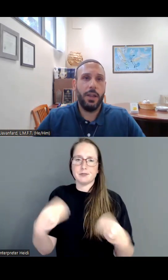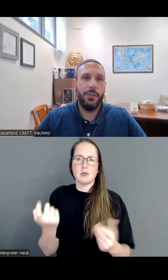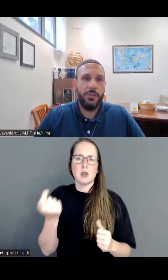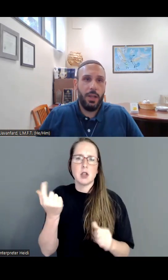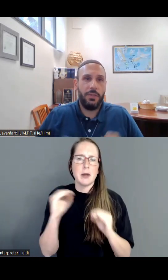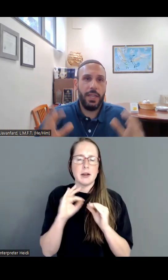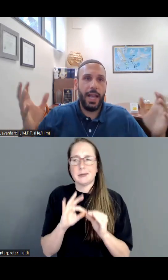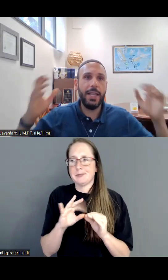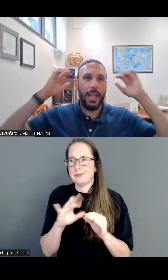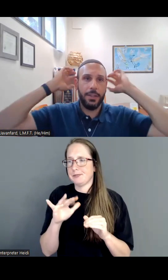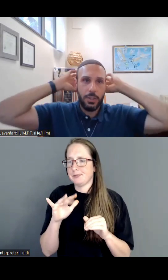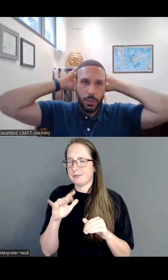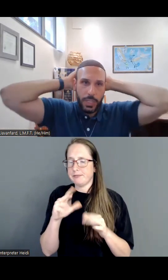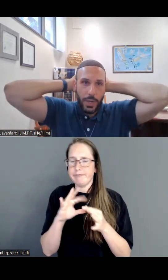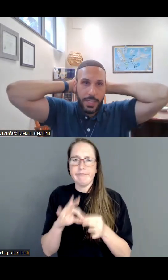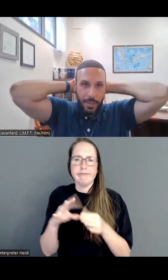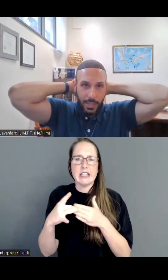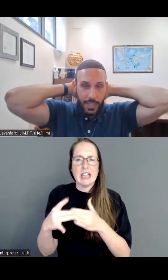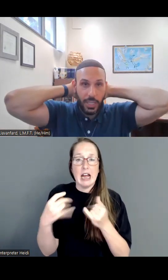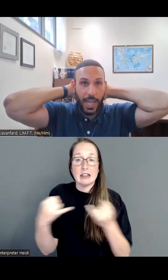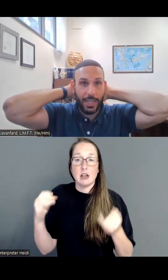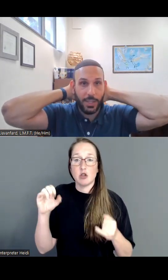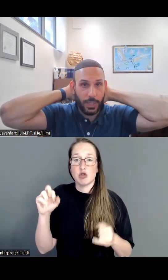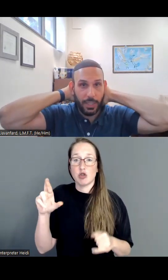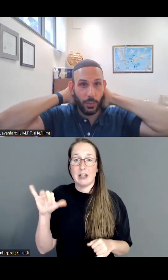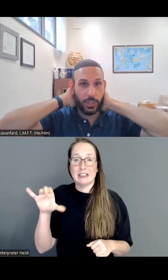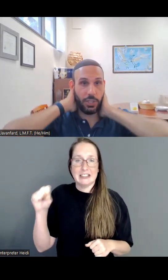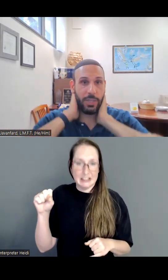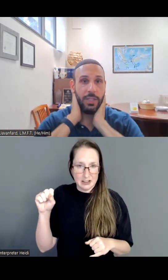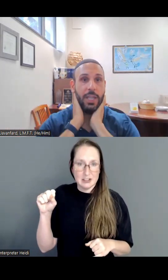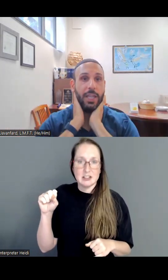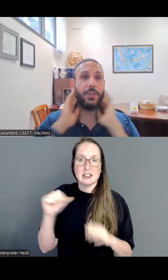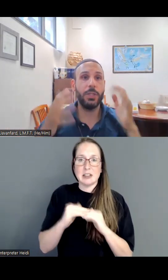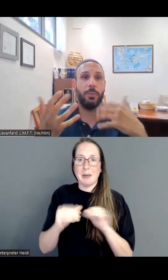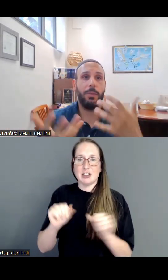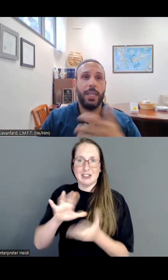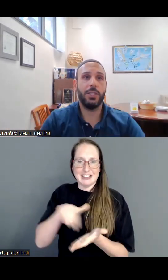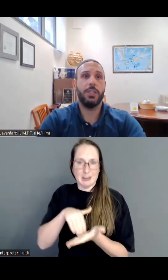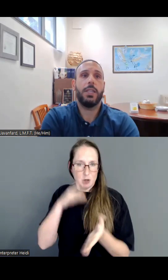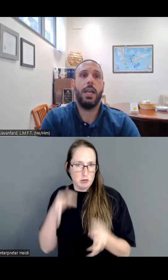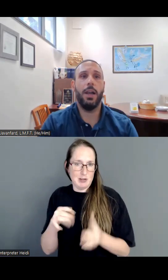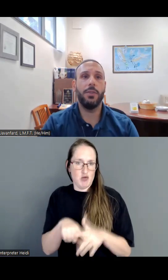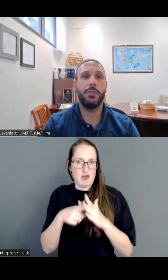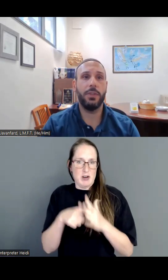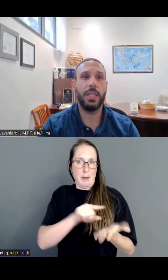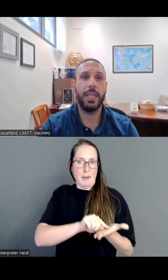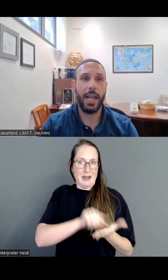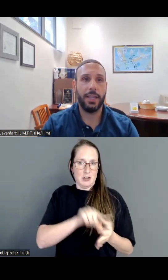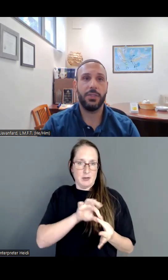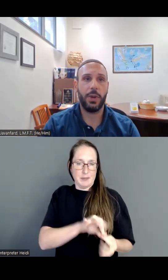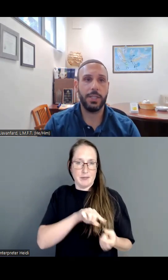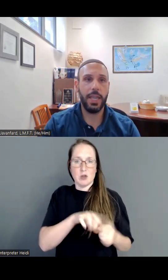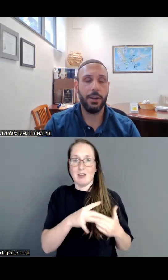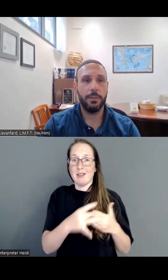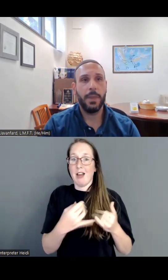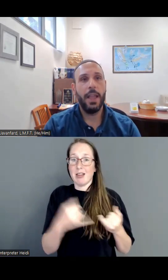of a guideline to what the crisis stabilization guidelines were determined in the original publications of the guidelines